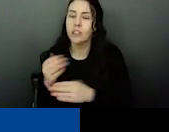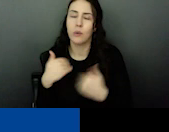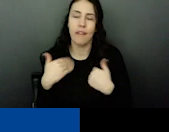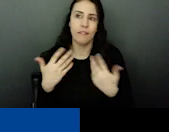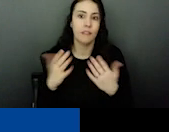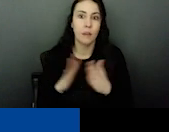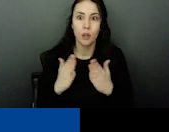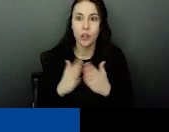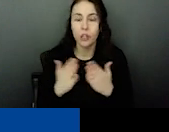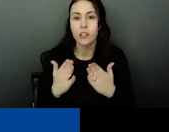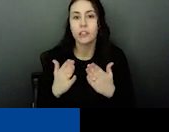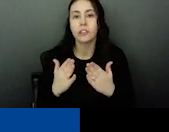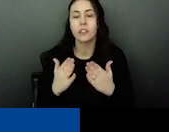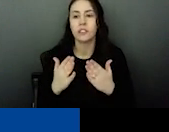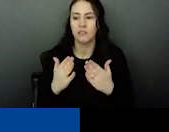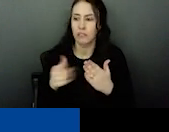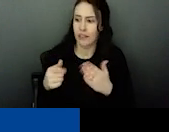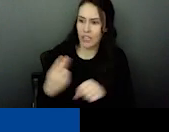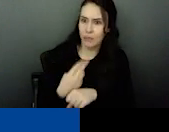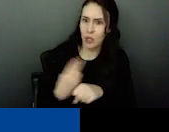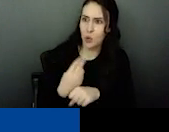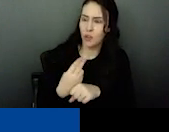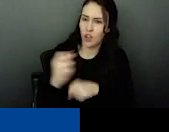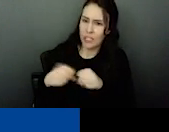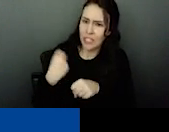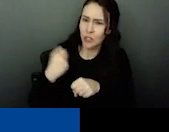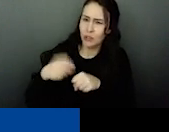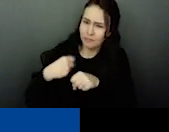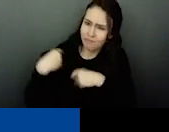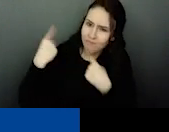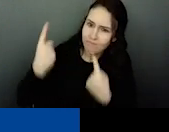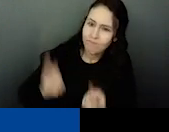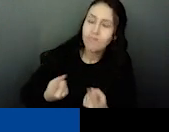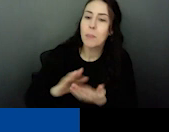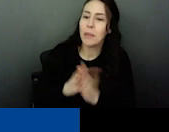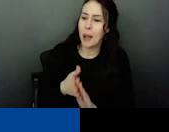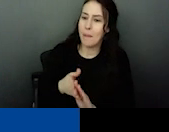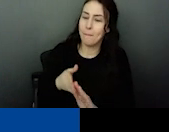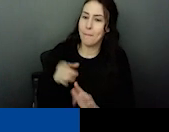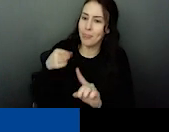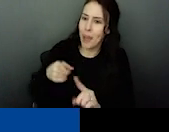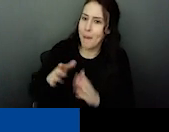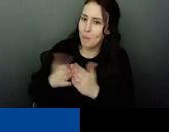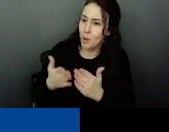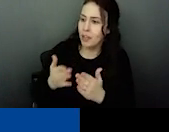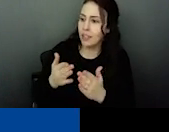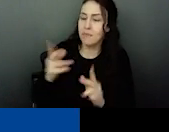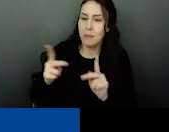for decades and decades and decades that become sort of like the book that people respect in a particular